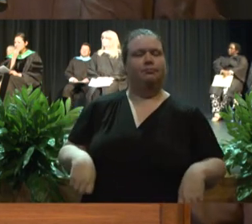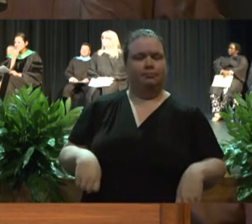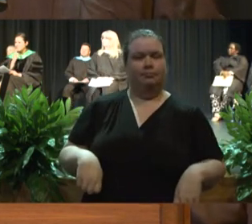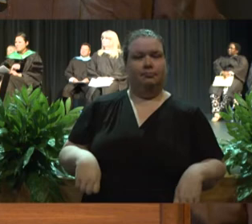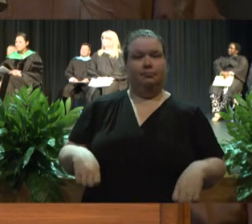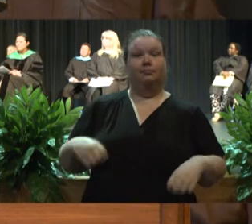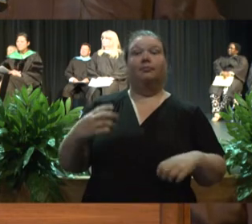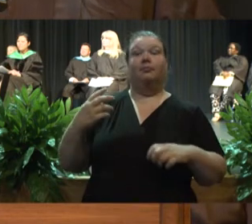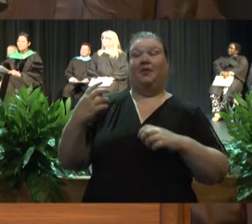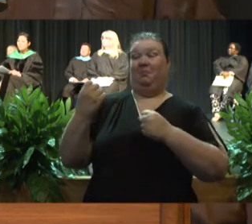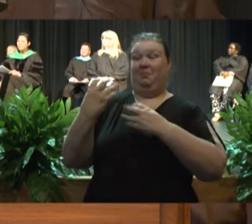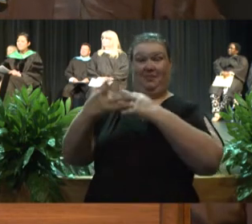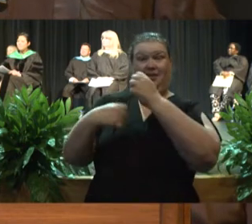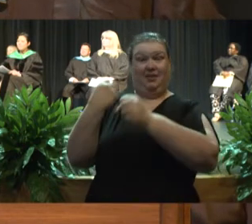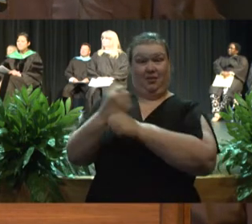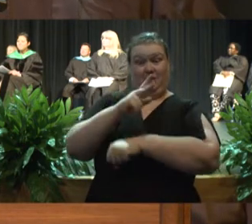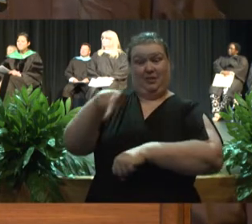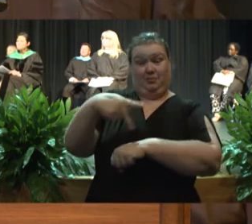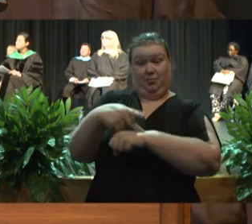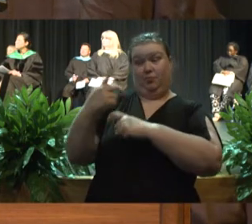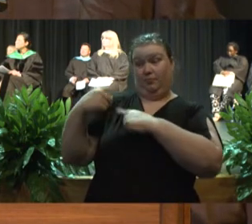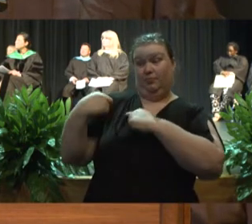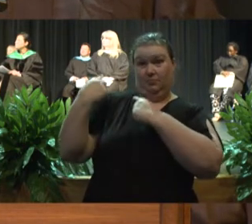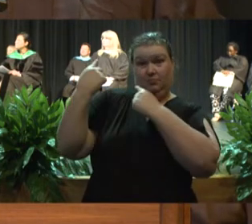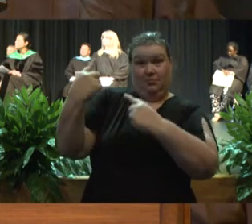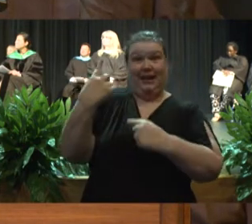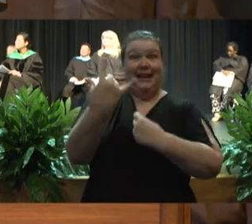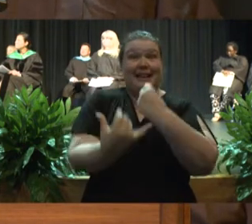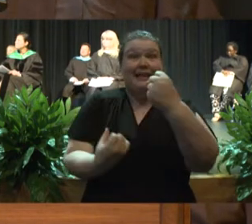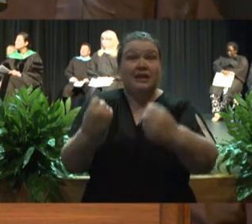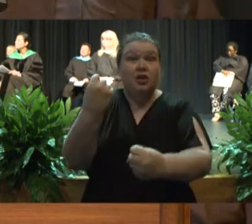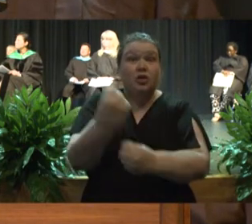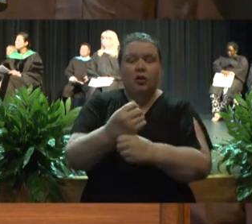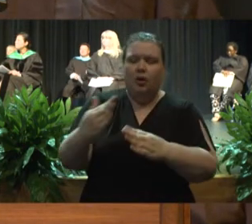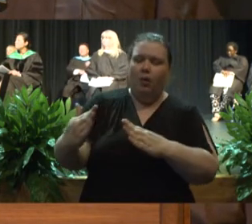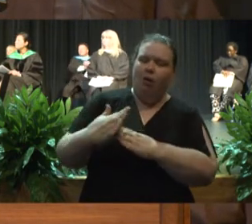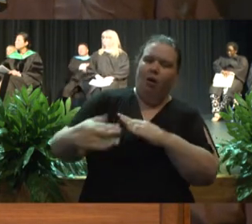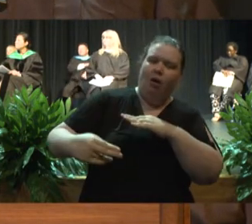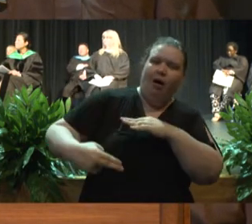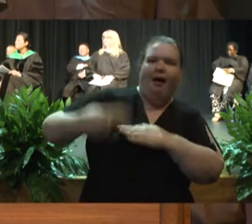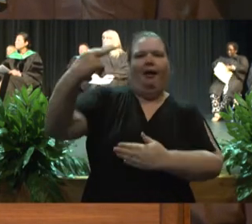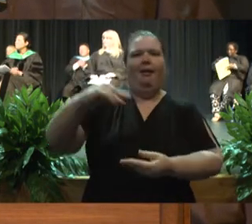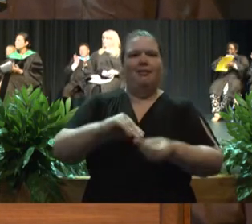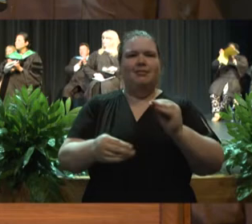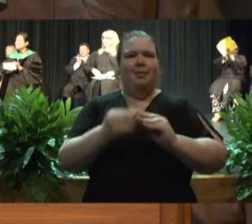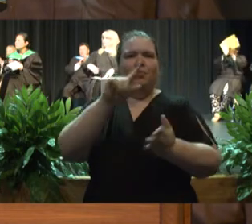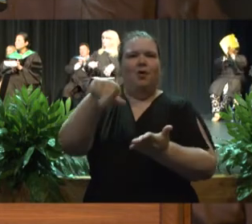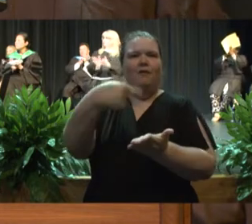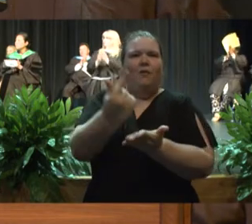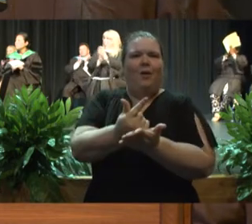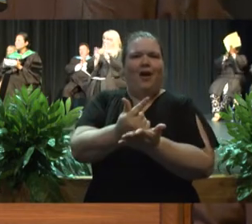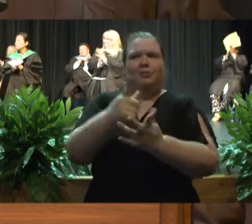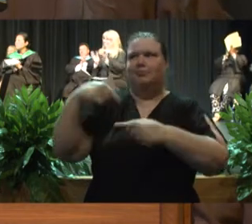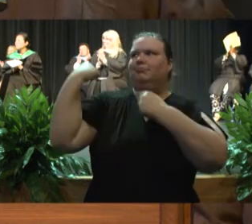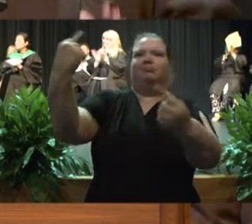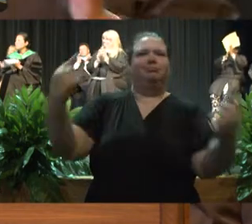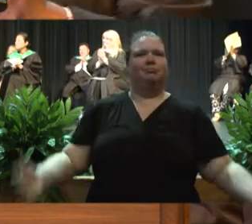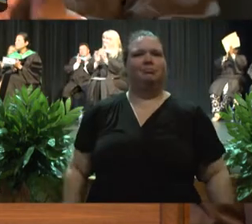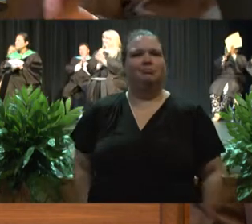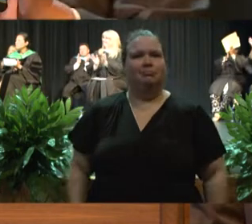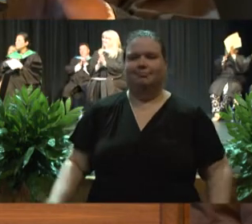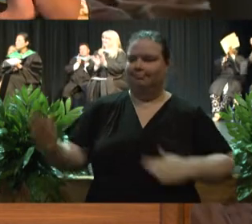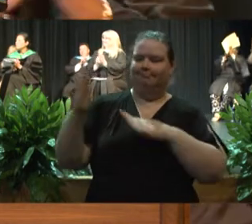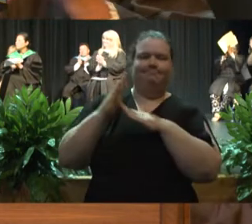this year was literally the highest number of graduates yet.